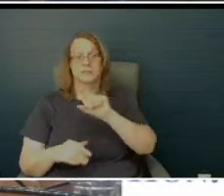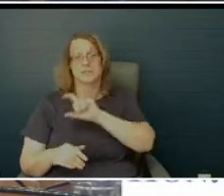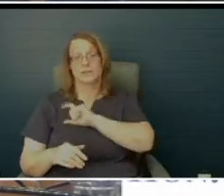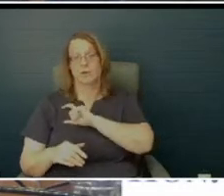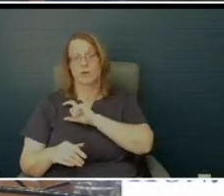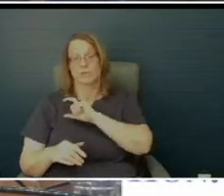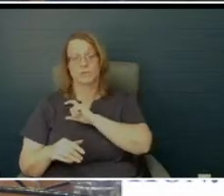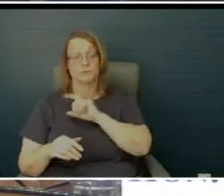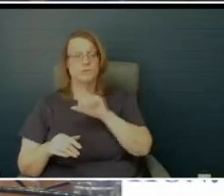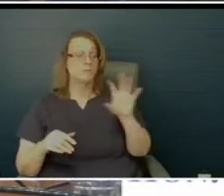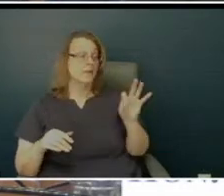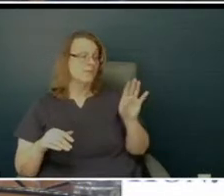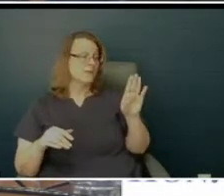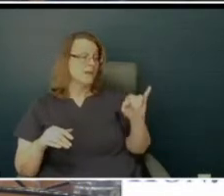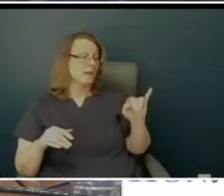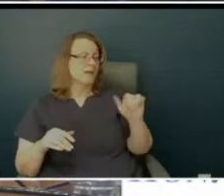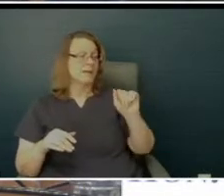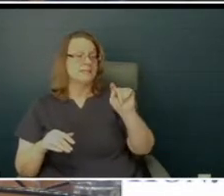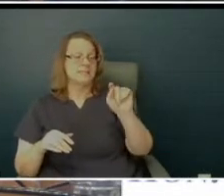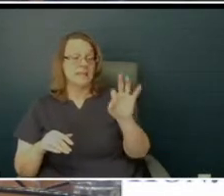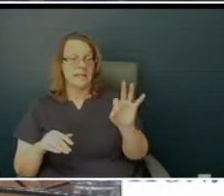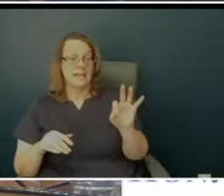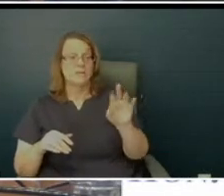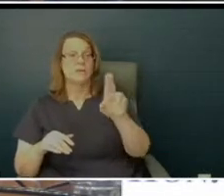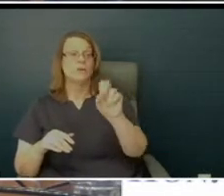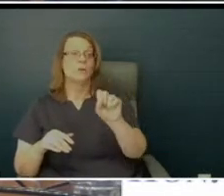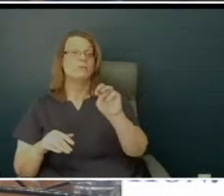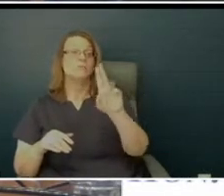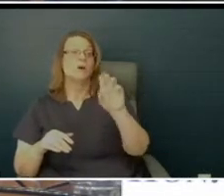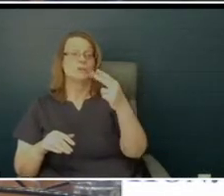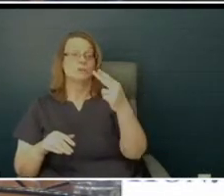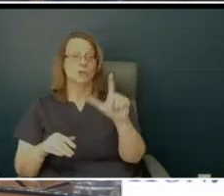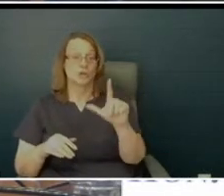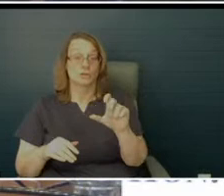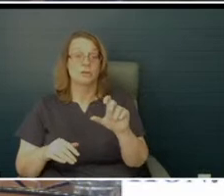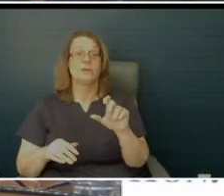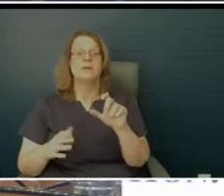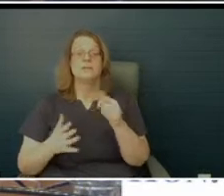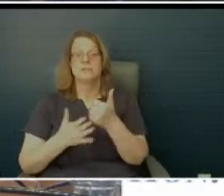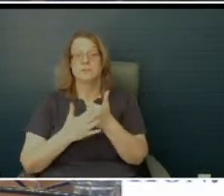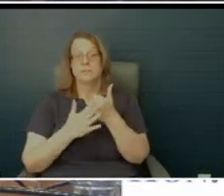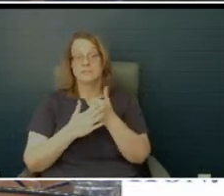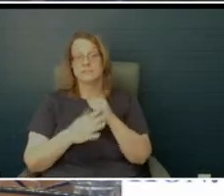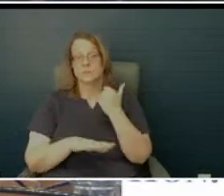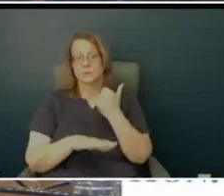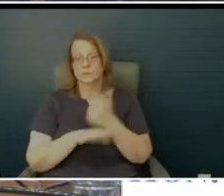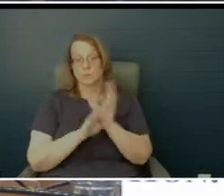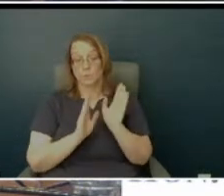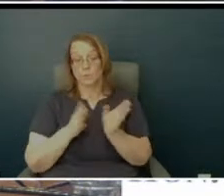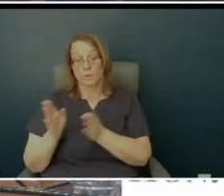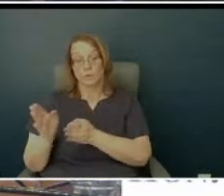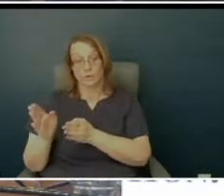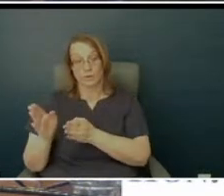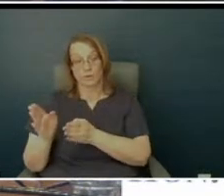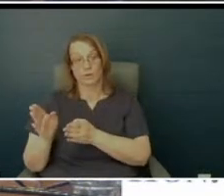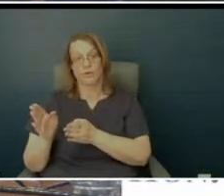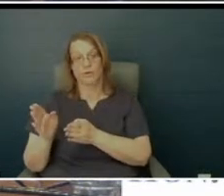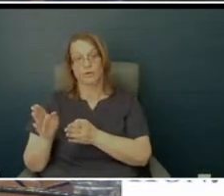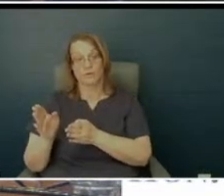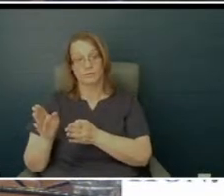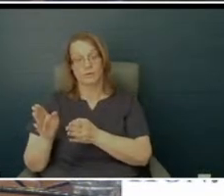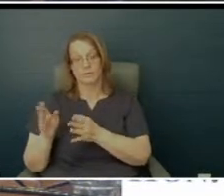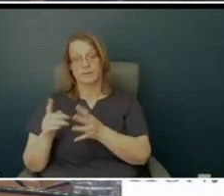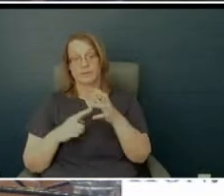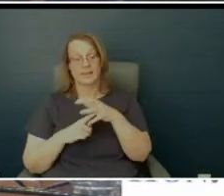FBI, ATF, and the U.S. Marshals to assist with restoring order at the Capitol. So had a number